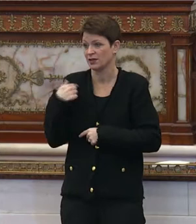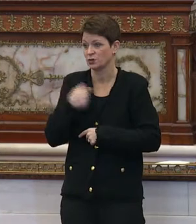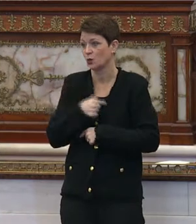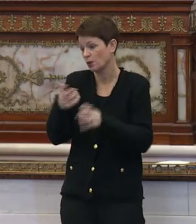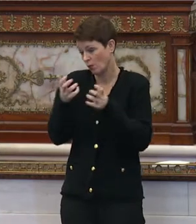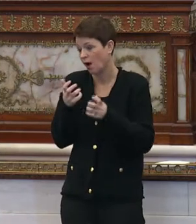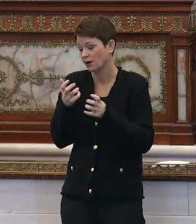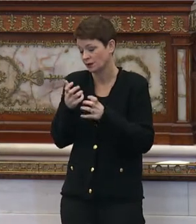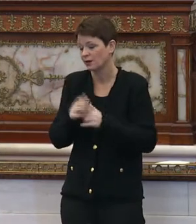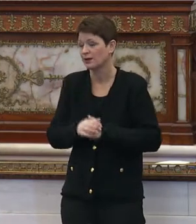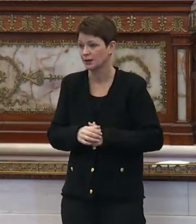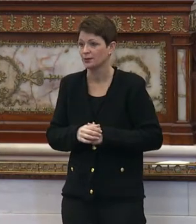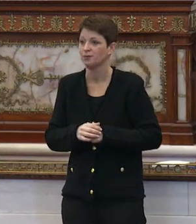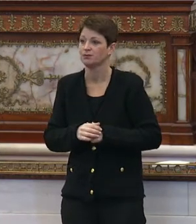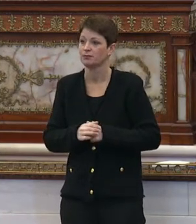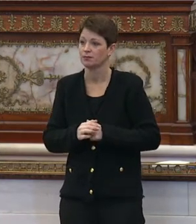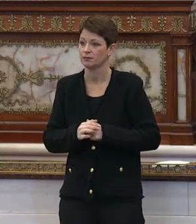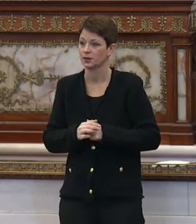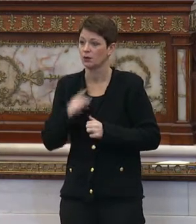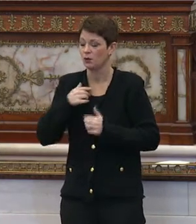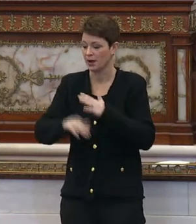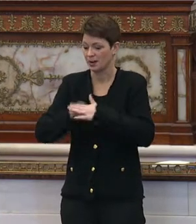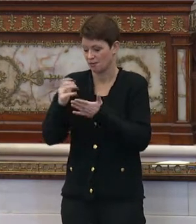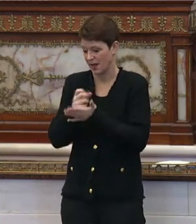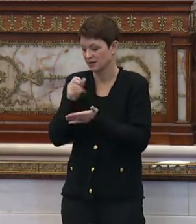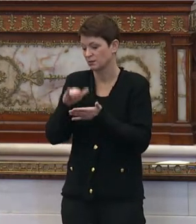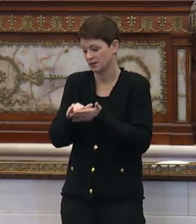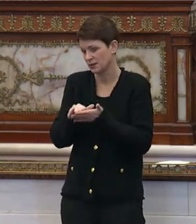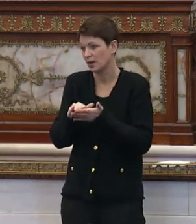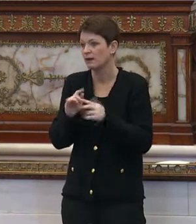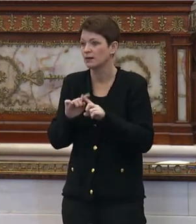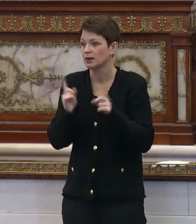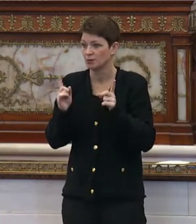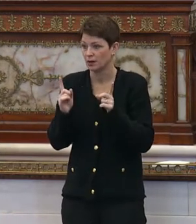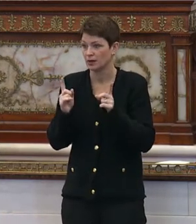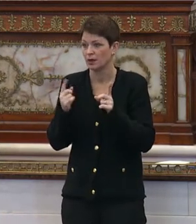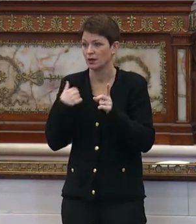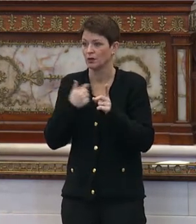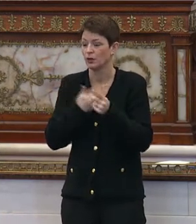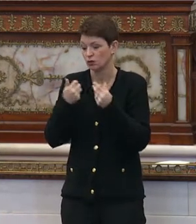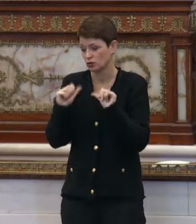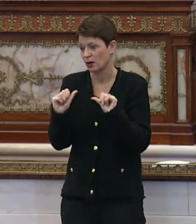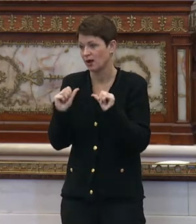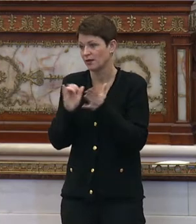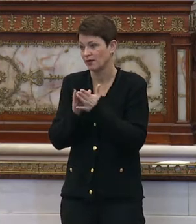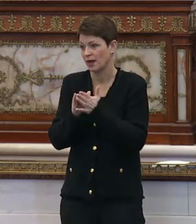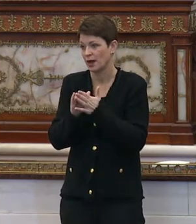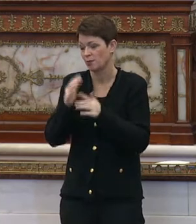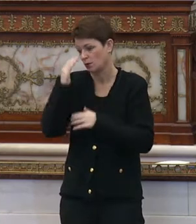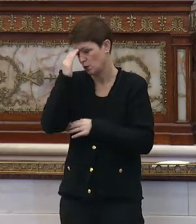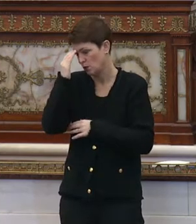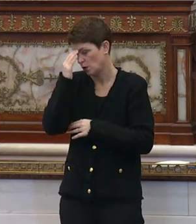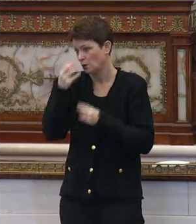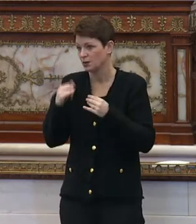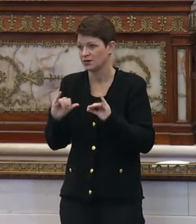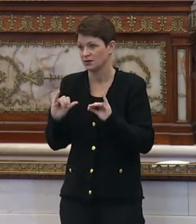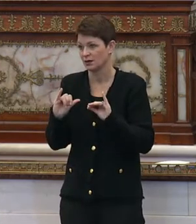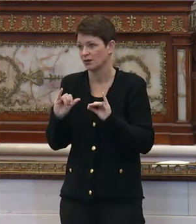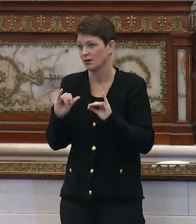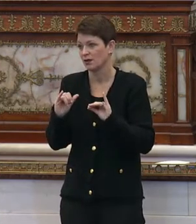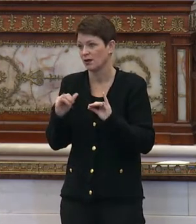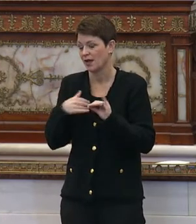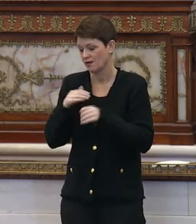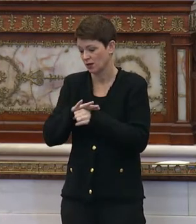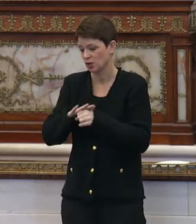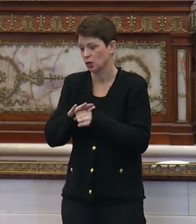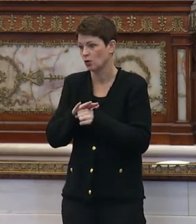always trying to do. We want to maximize that. But so we will attempt that, but we know there will still be a